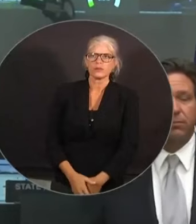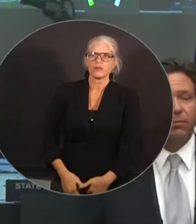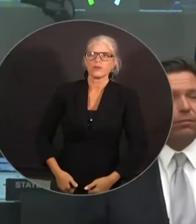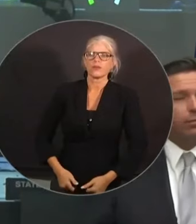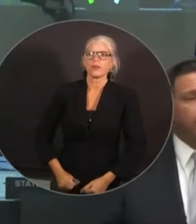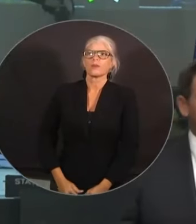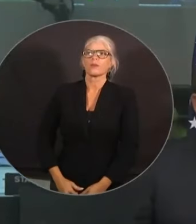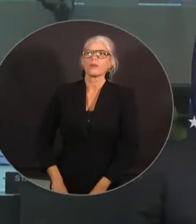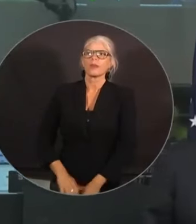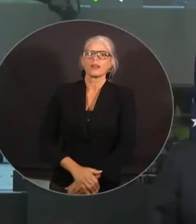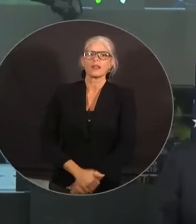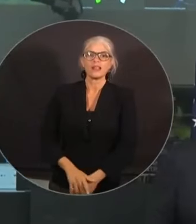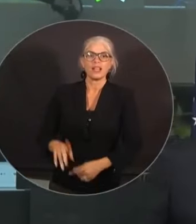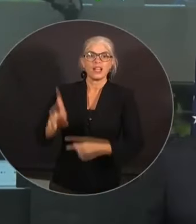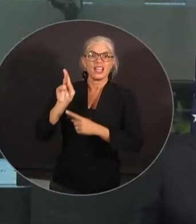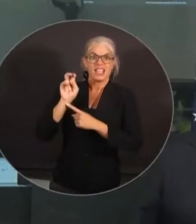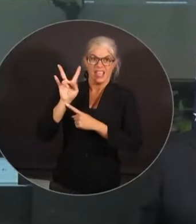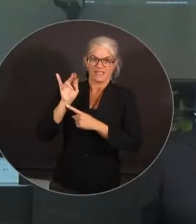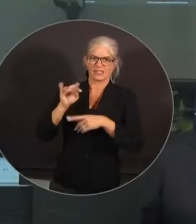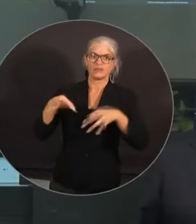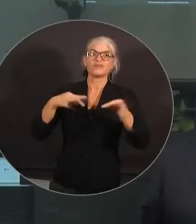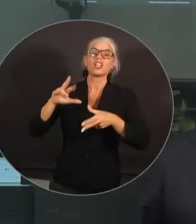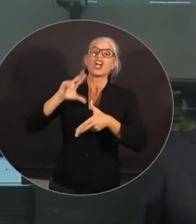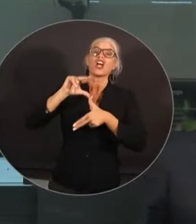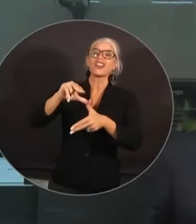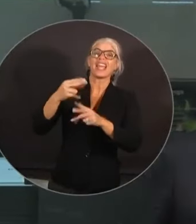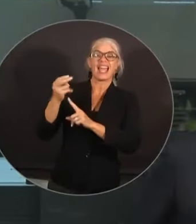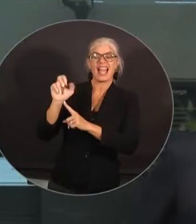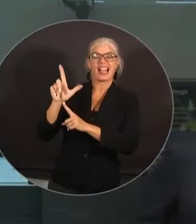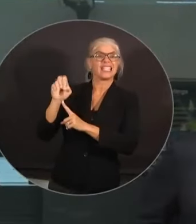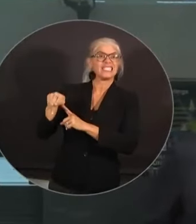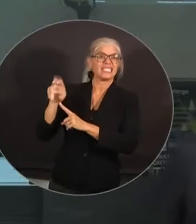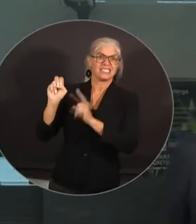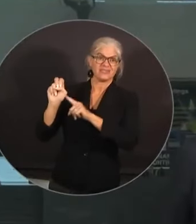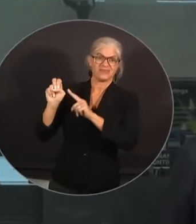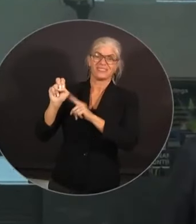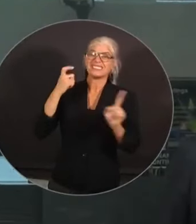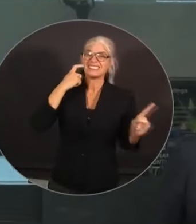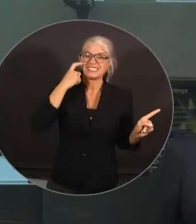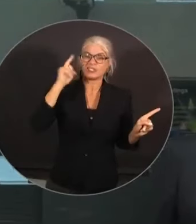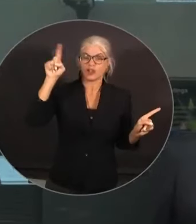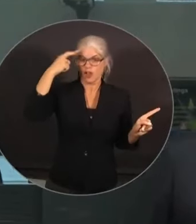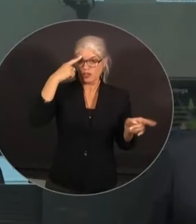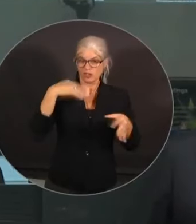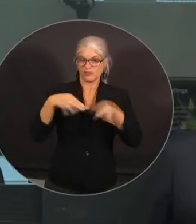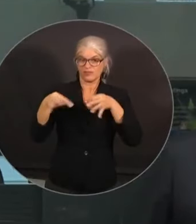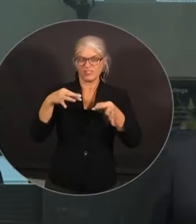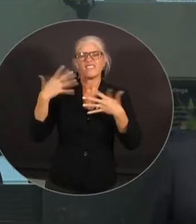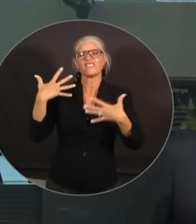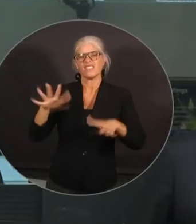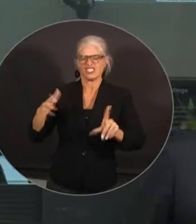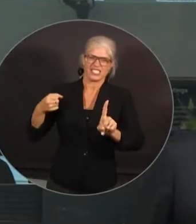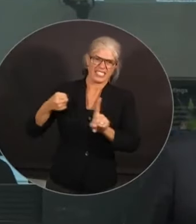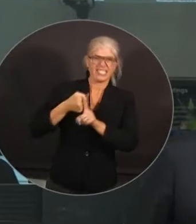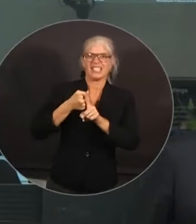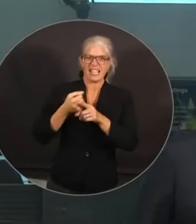Hurricane Helene, as the governor mentioned, is currently making landfall in the Big Bend area of Florida.